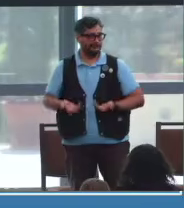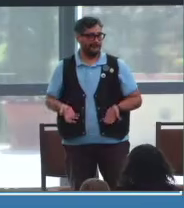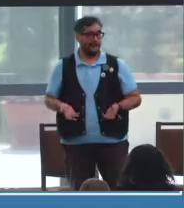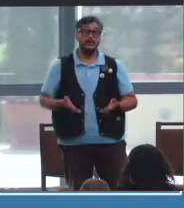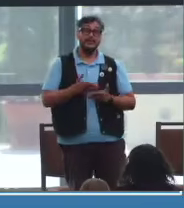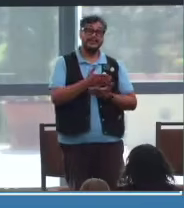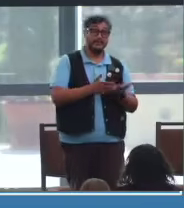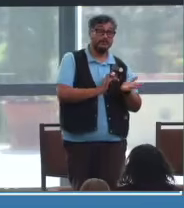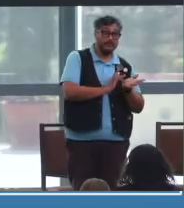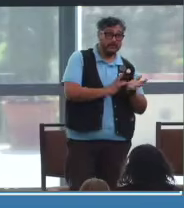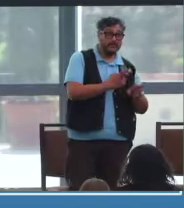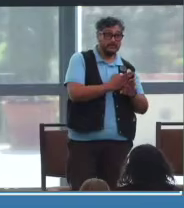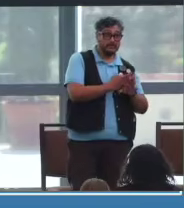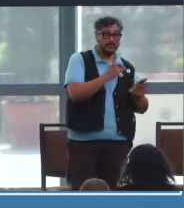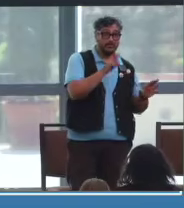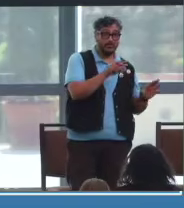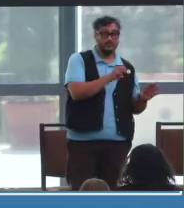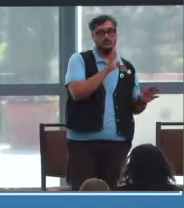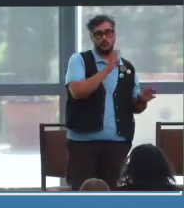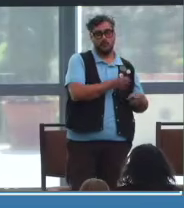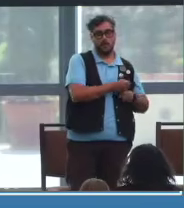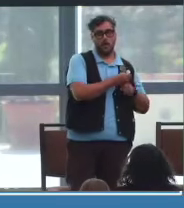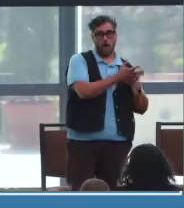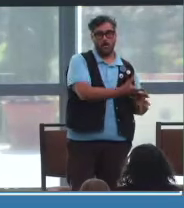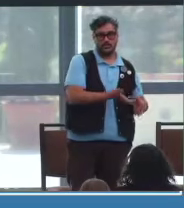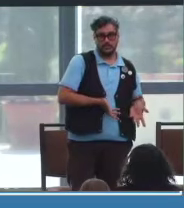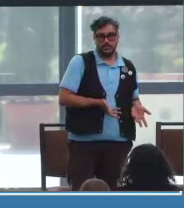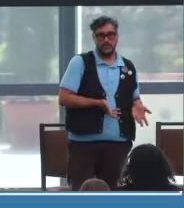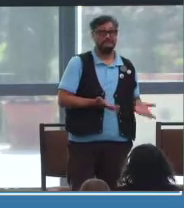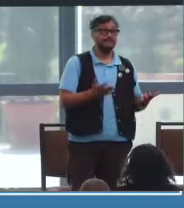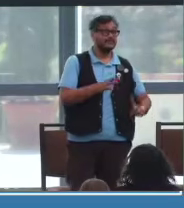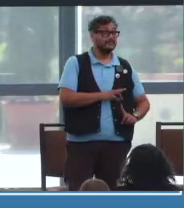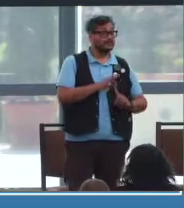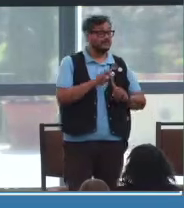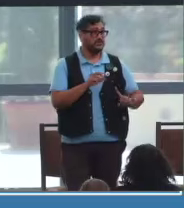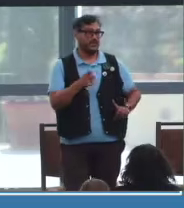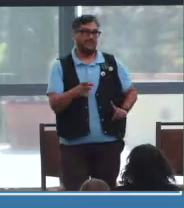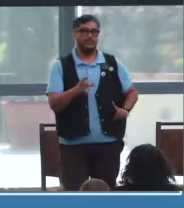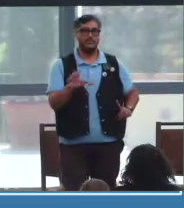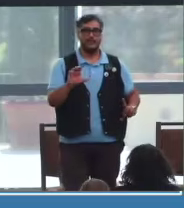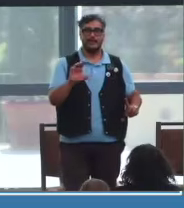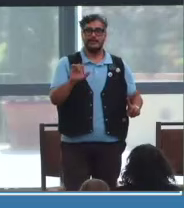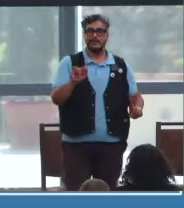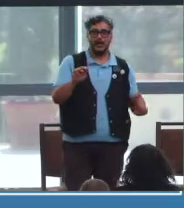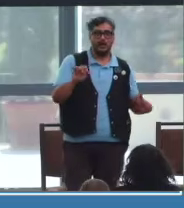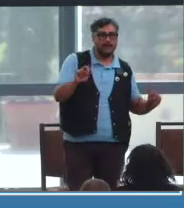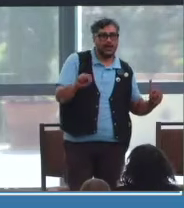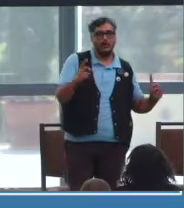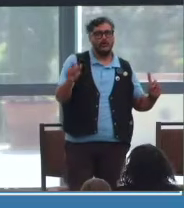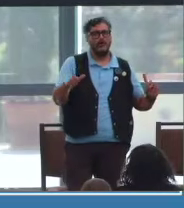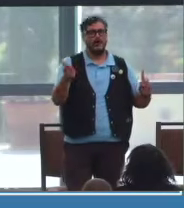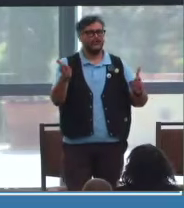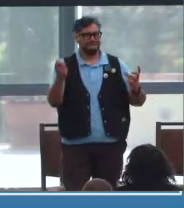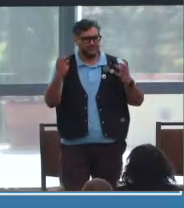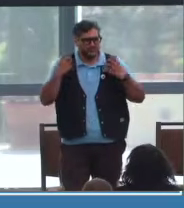the medicines we use for lupus can cause premature ovarian failure, especially if you've been on things like cyclophosphamide or strong medications in